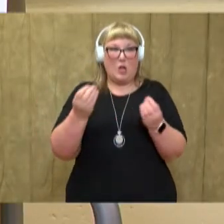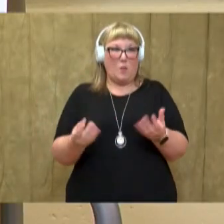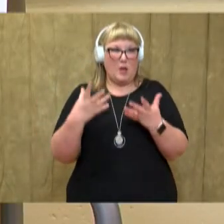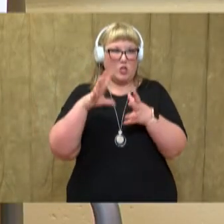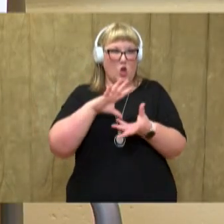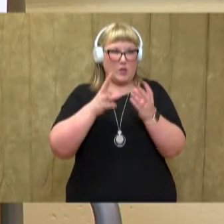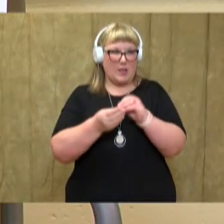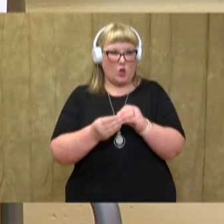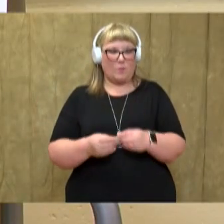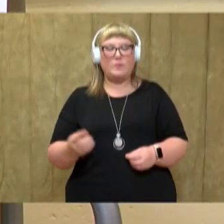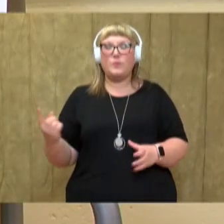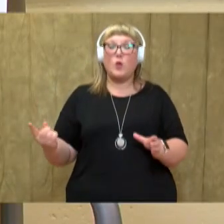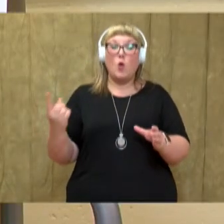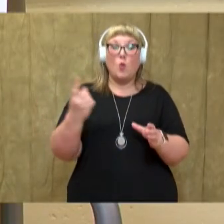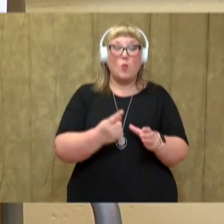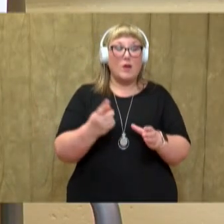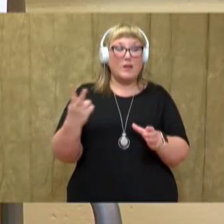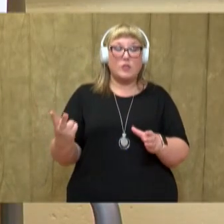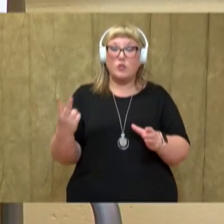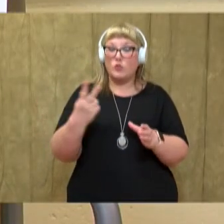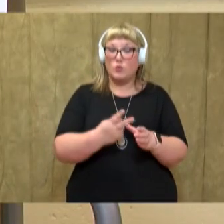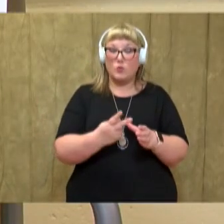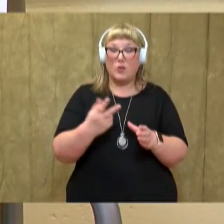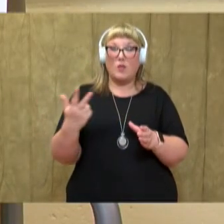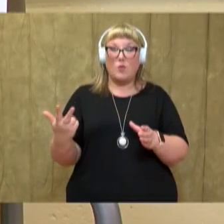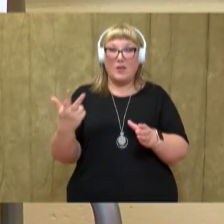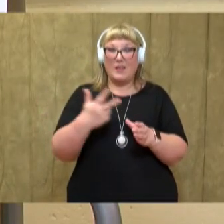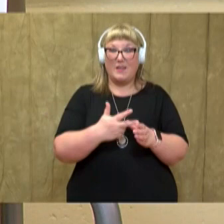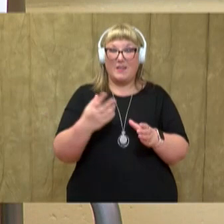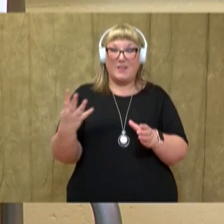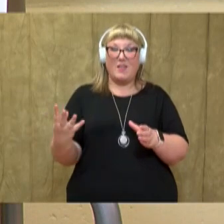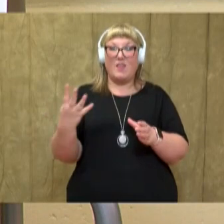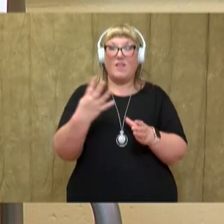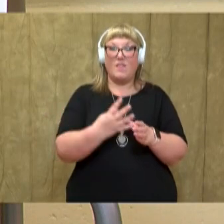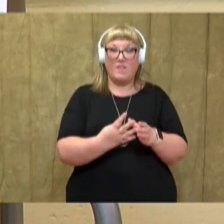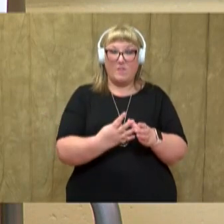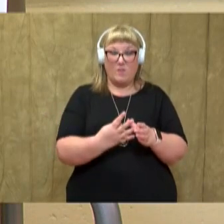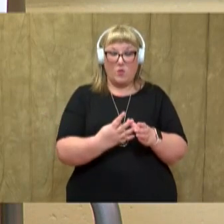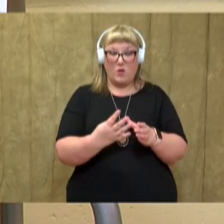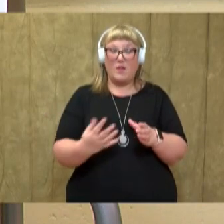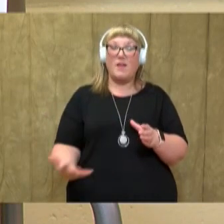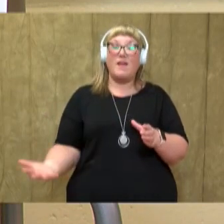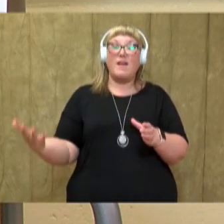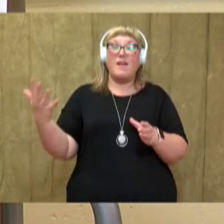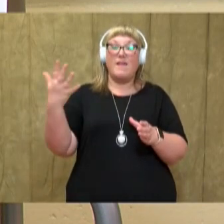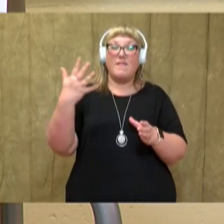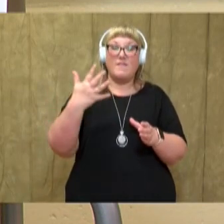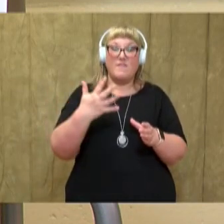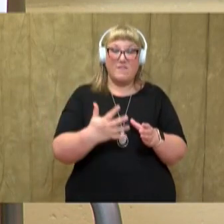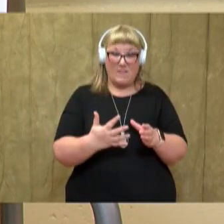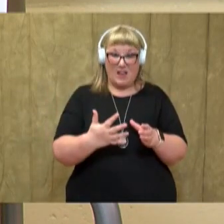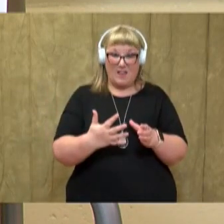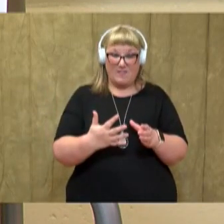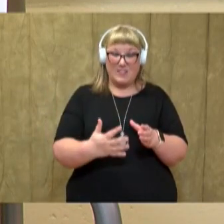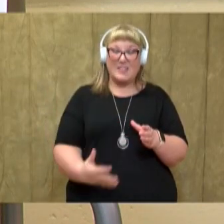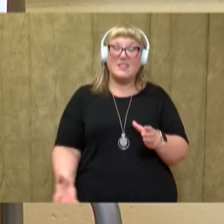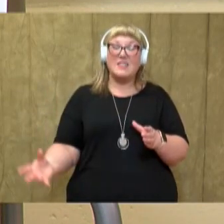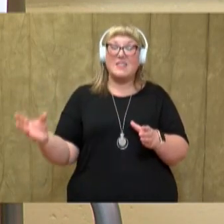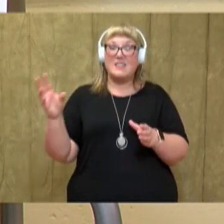1, 2, 3, 4,